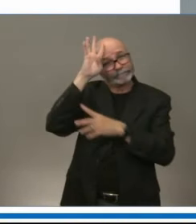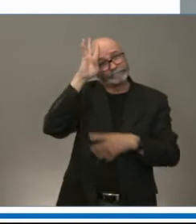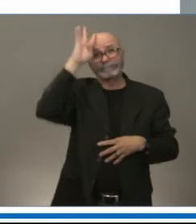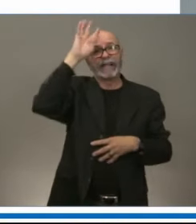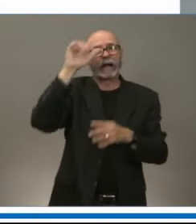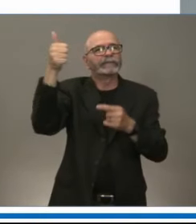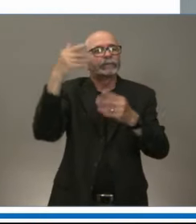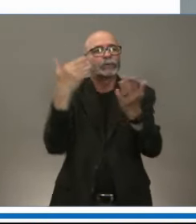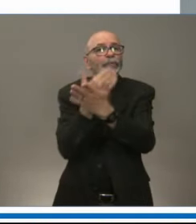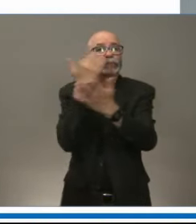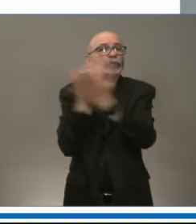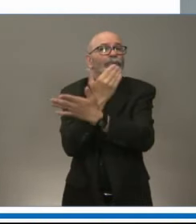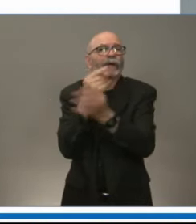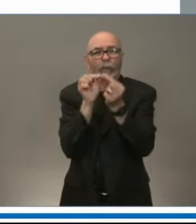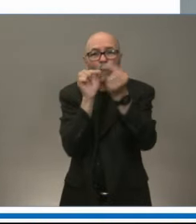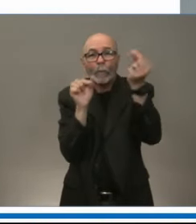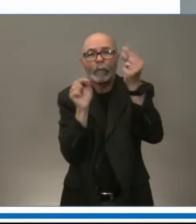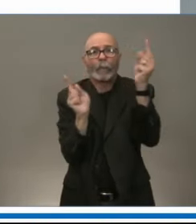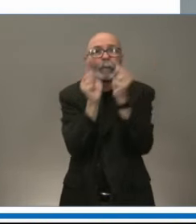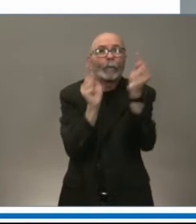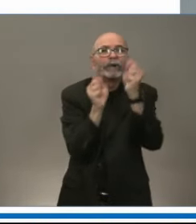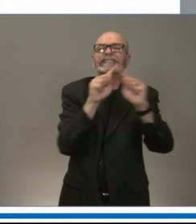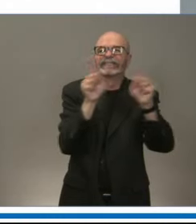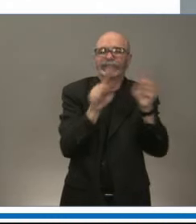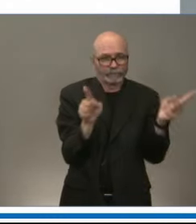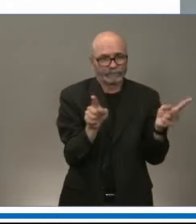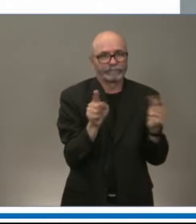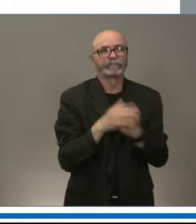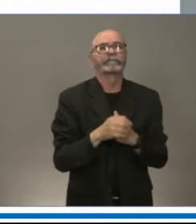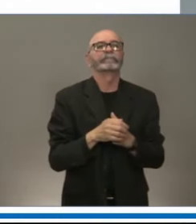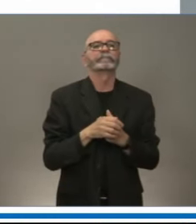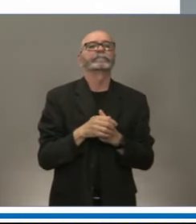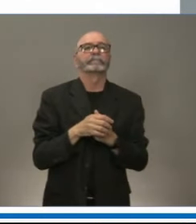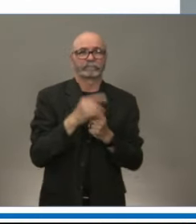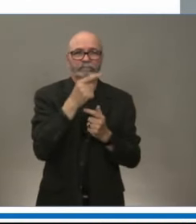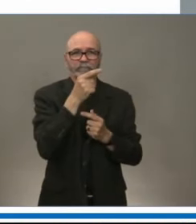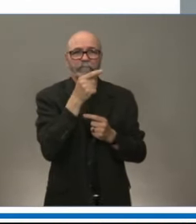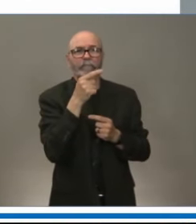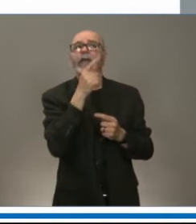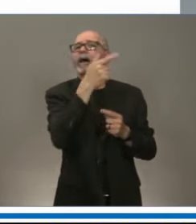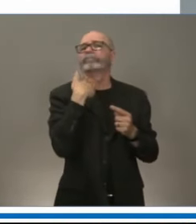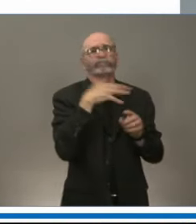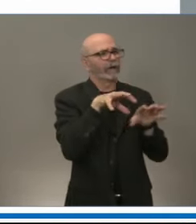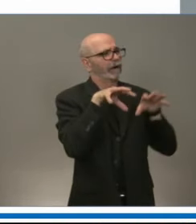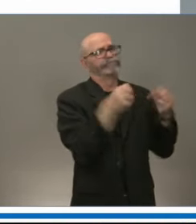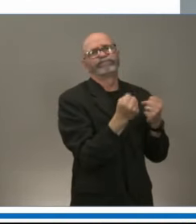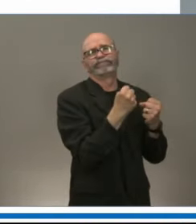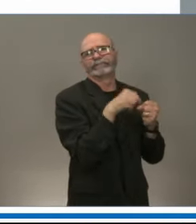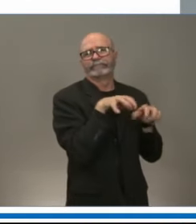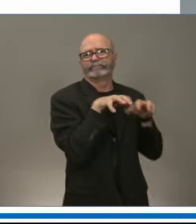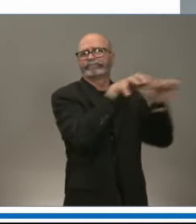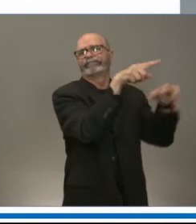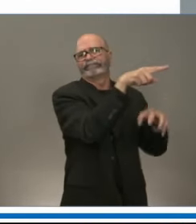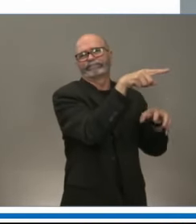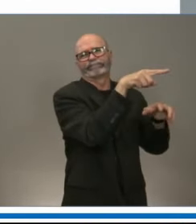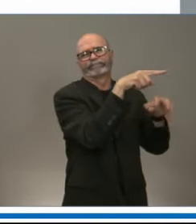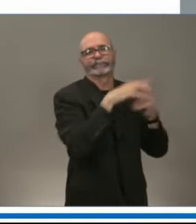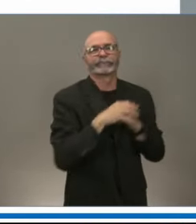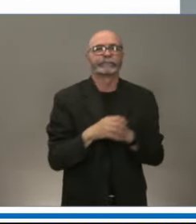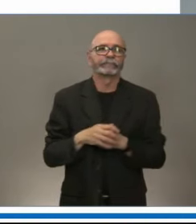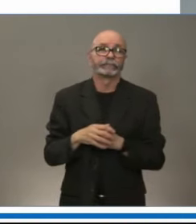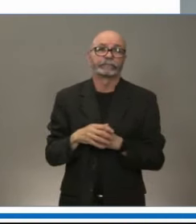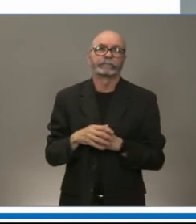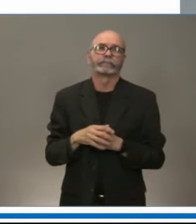compare the current swab and this other swab, which we have lots in supply of, to make sure that they